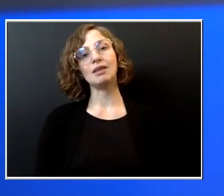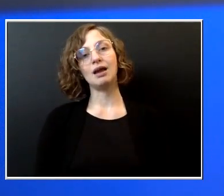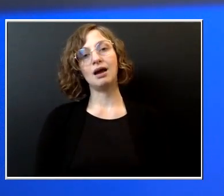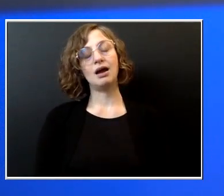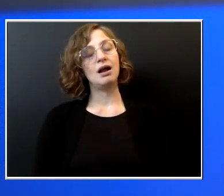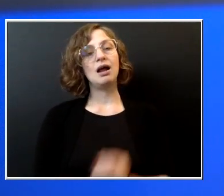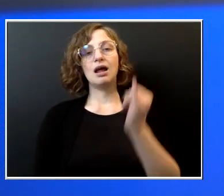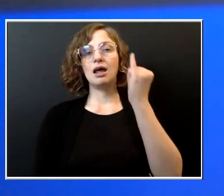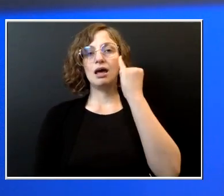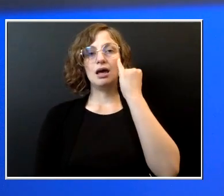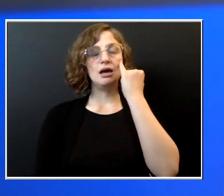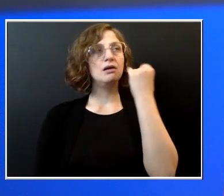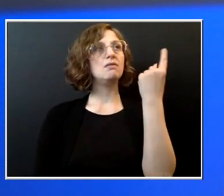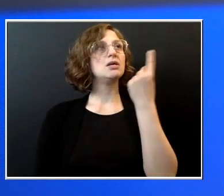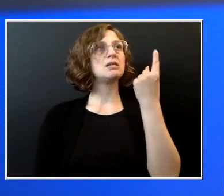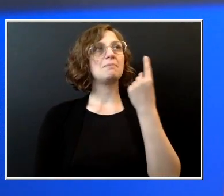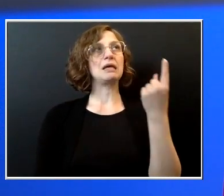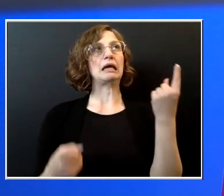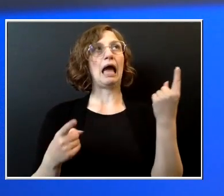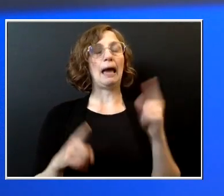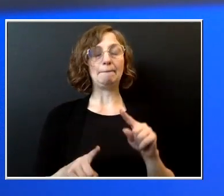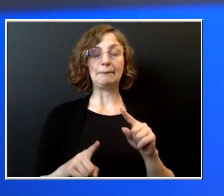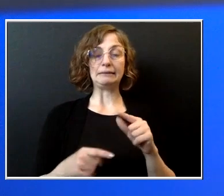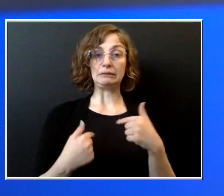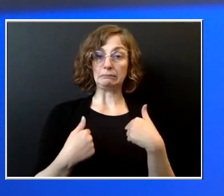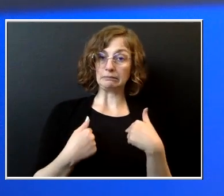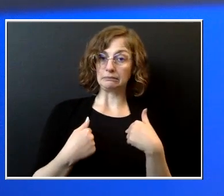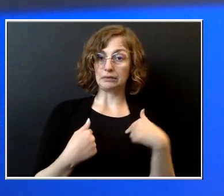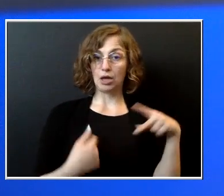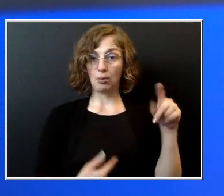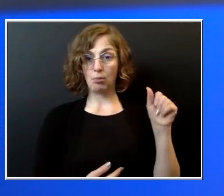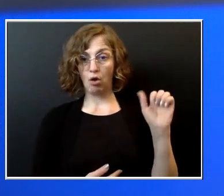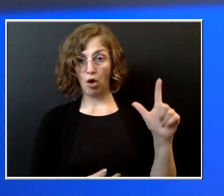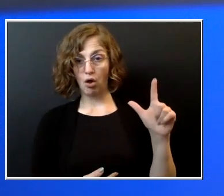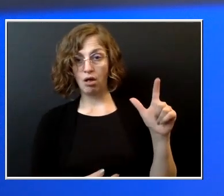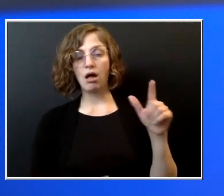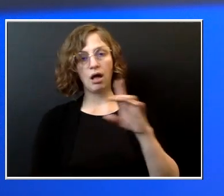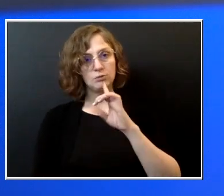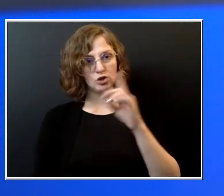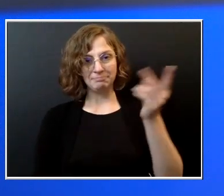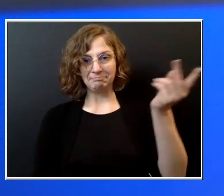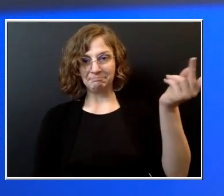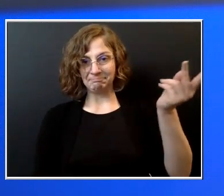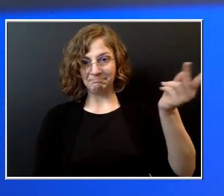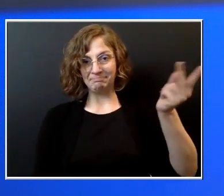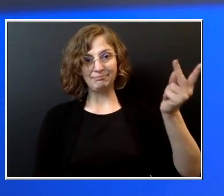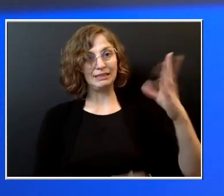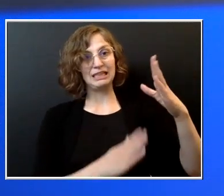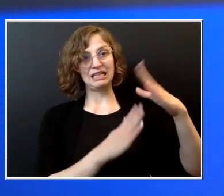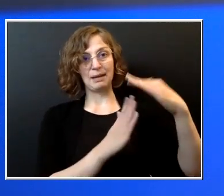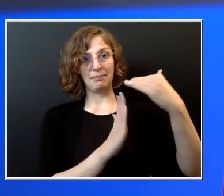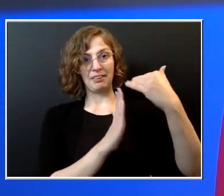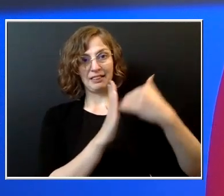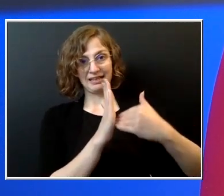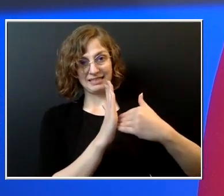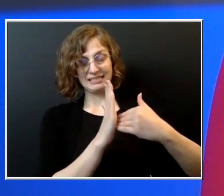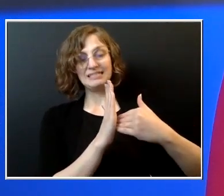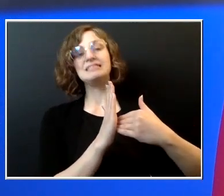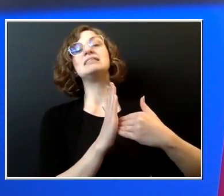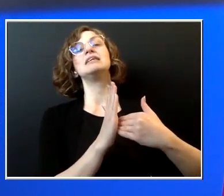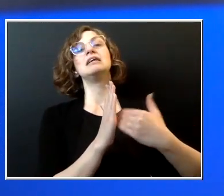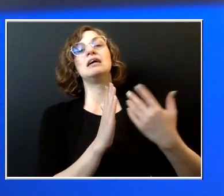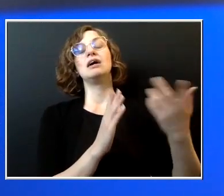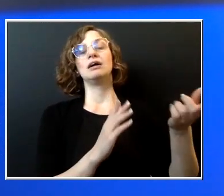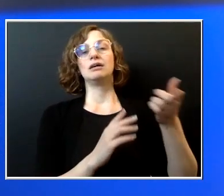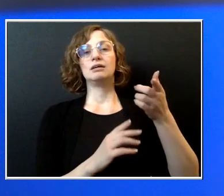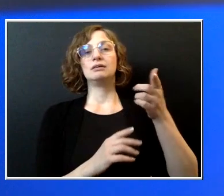to myself and Paul, they are probably like right at the top of the list, they and Andrea, my sister, of people that I want to raise